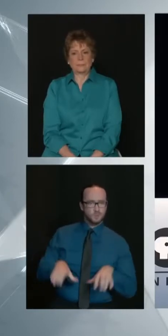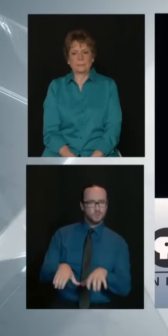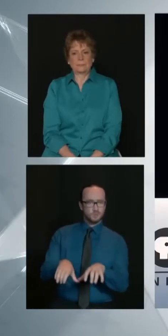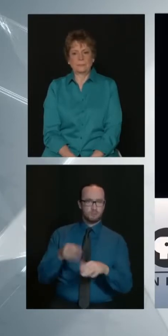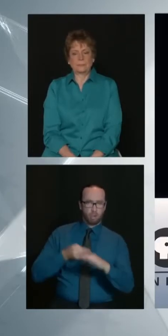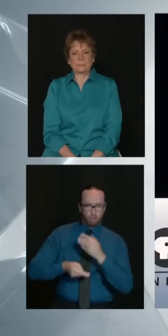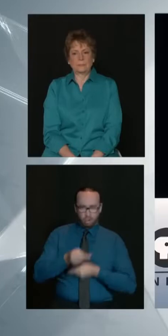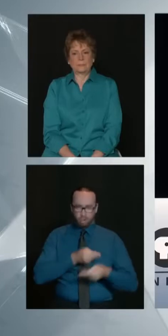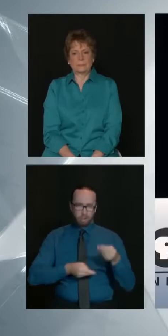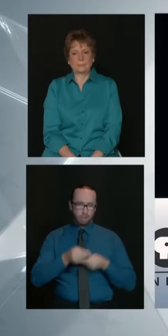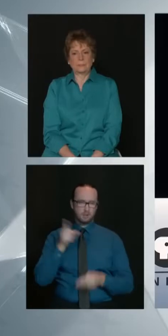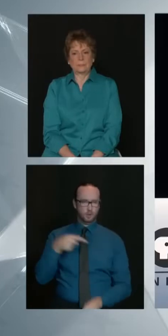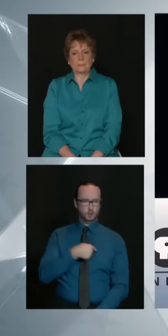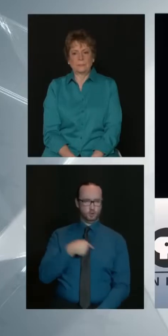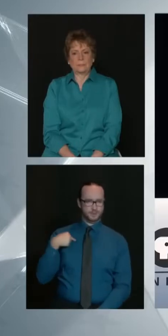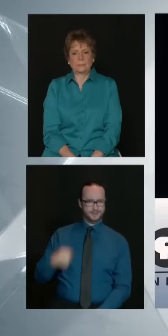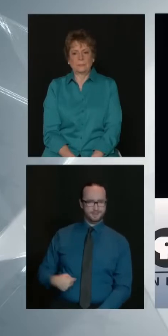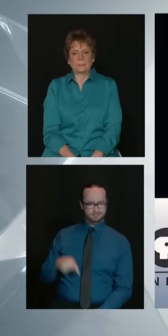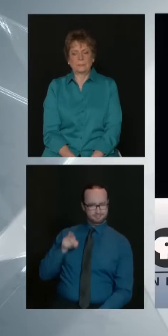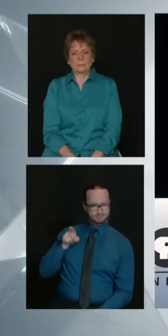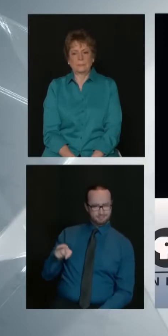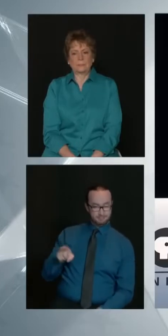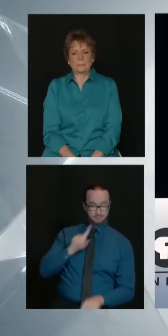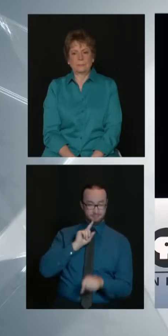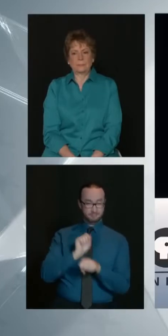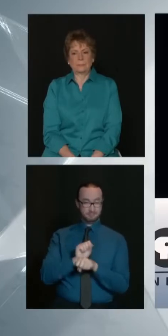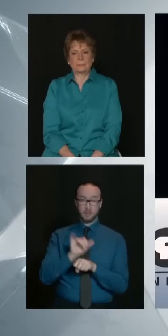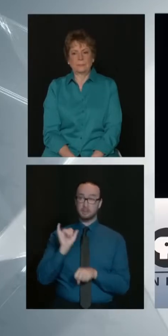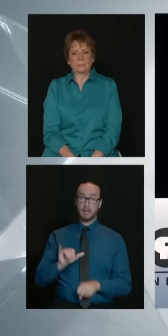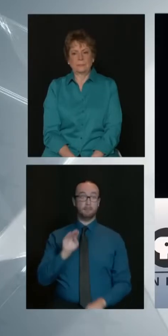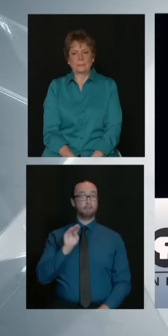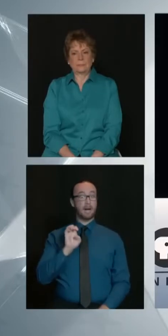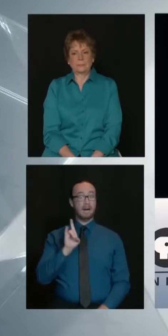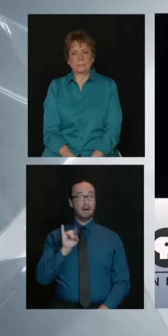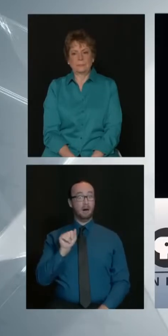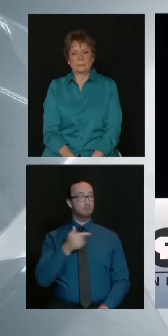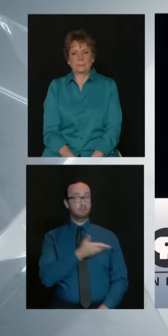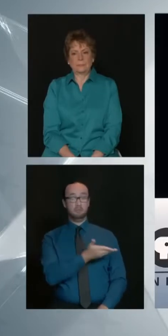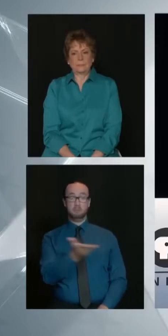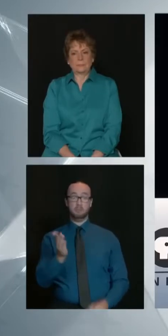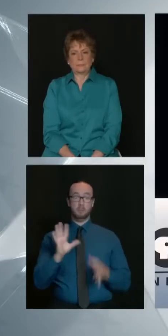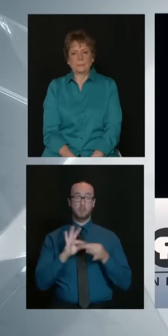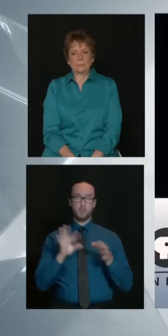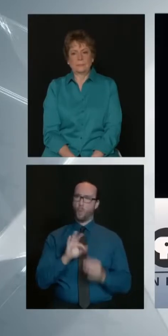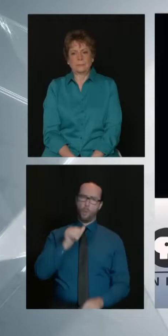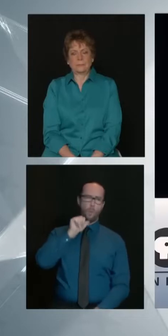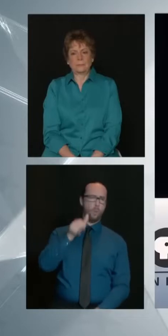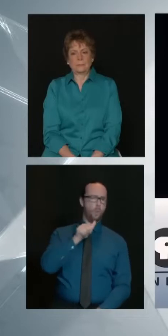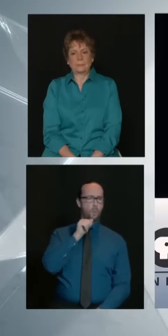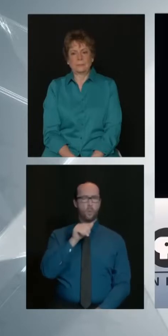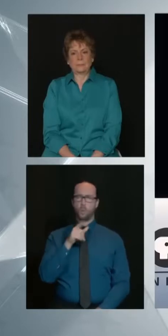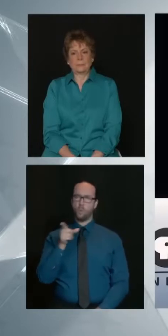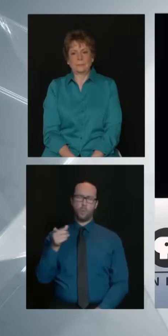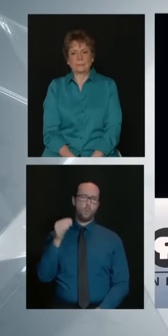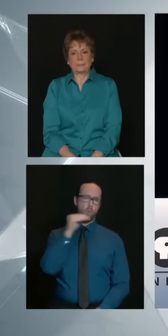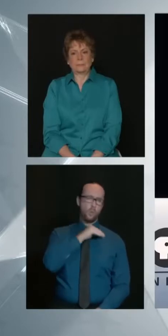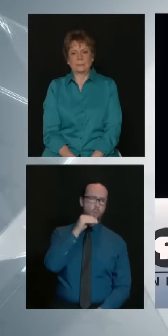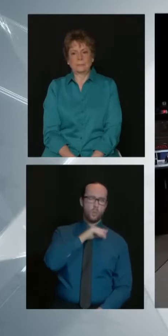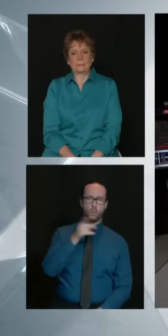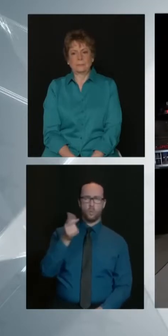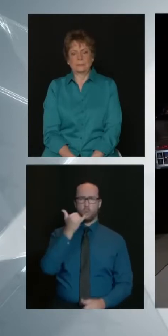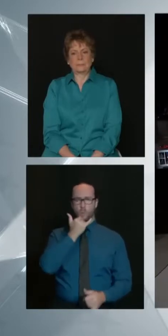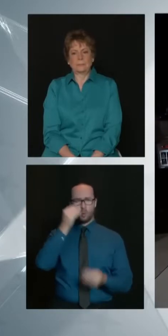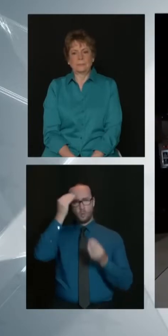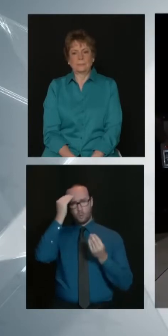And then the media lied to us about it. They said, oh, that was Russian disinformation. No, it wasn't. It was true. And so when the media is lying to people, helping